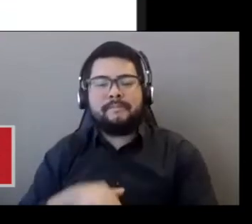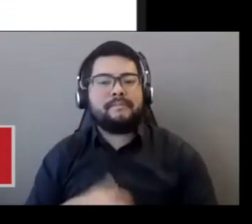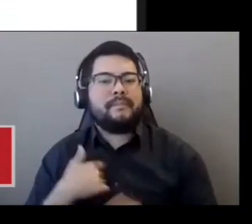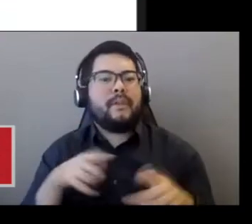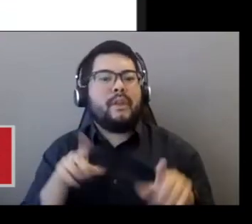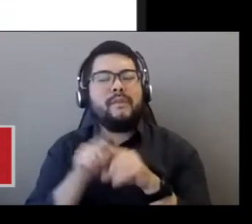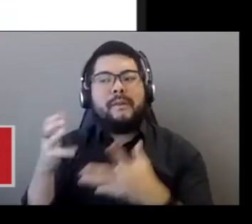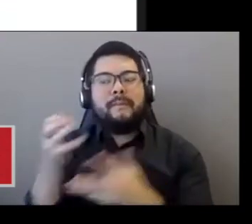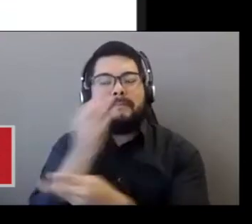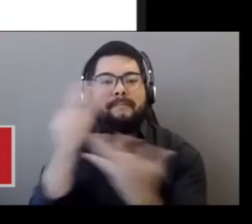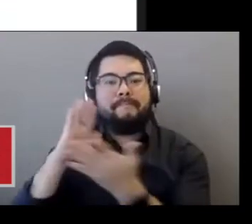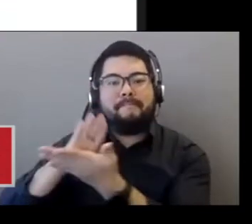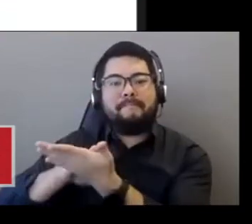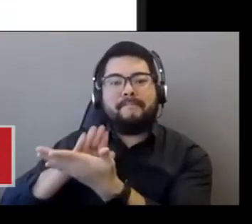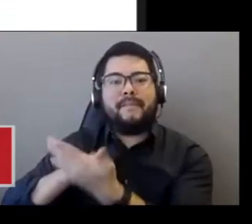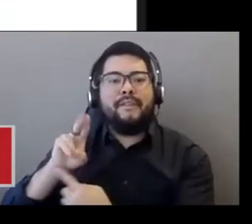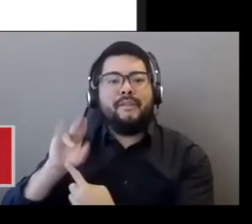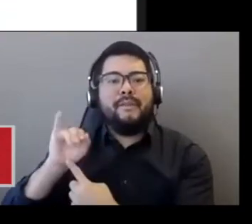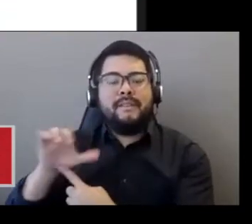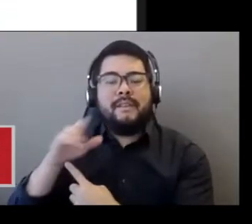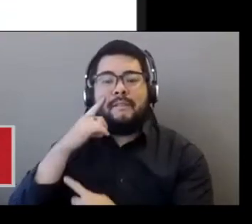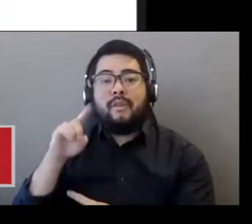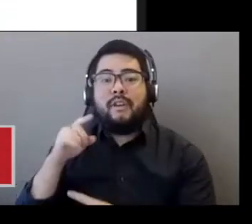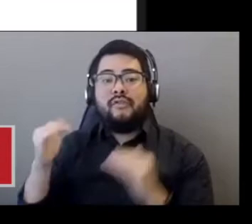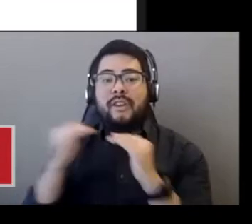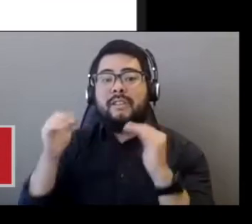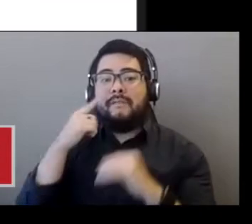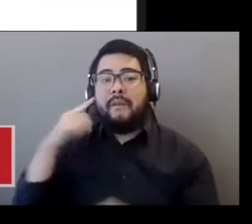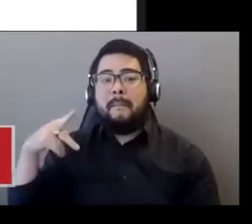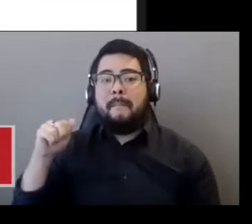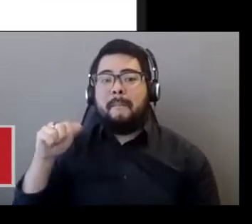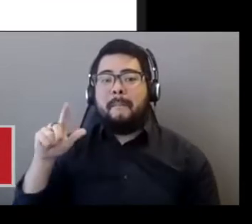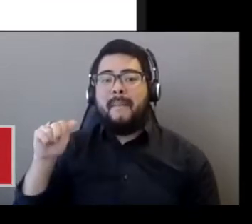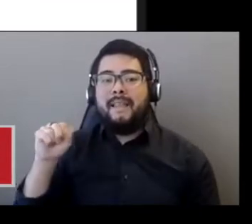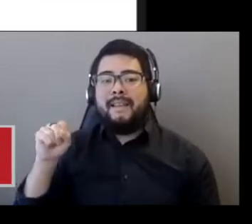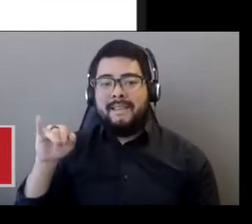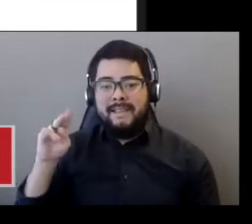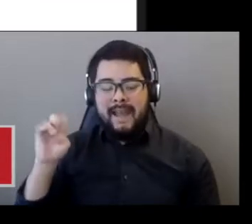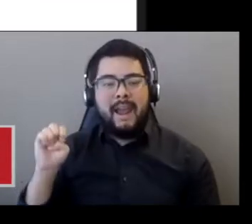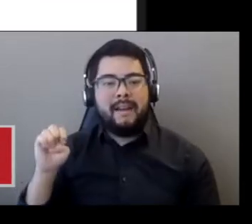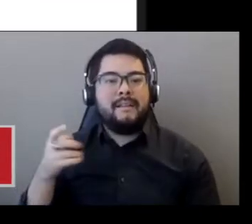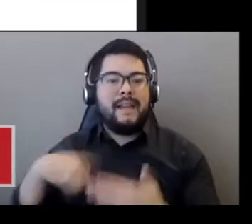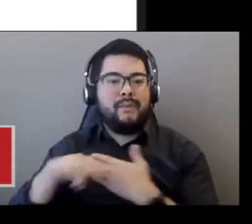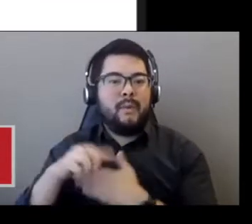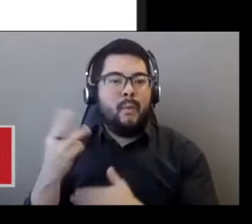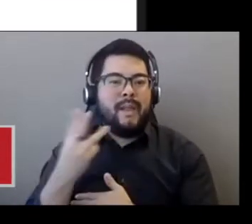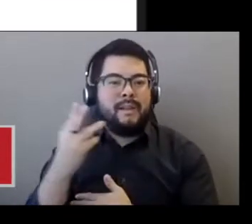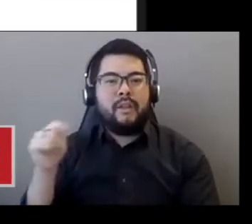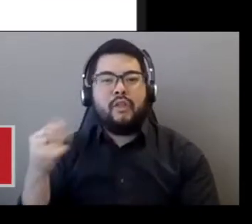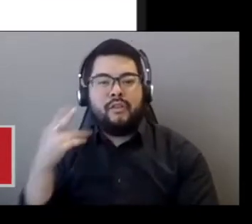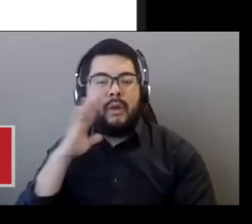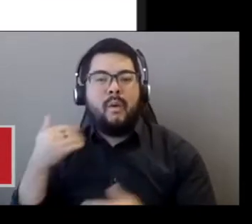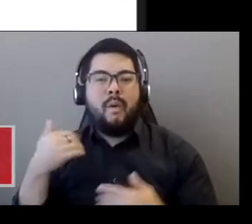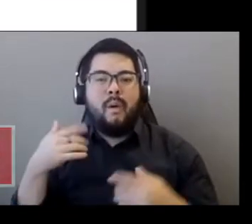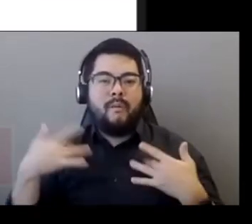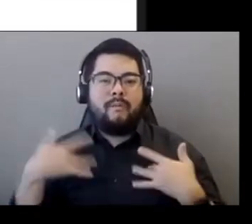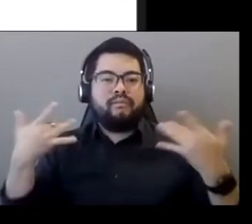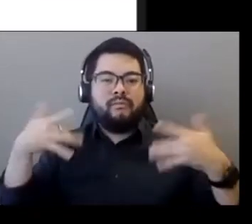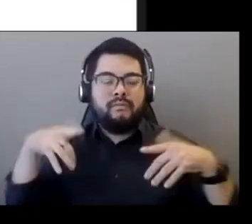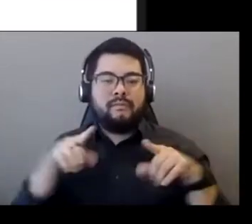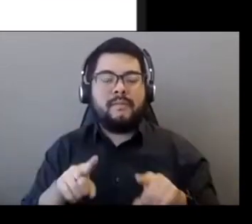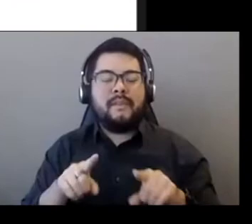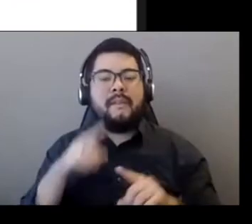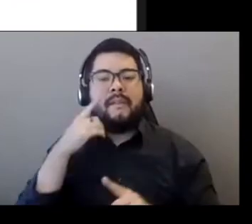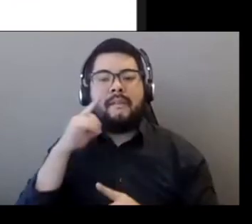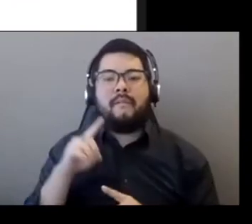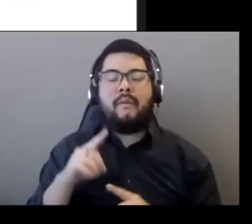UIC Students for Justice in Palestine, who's hosting an event, a virtual event next Wednesday and Thursday on Black and Palestinian